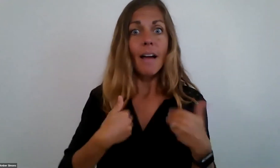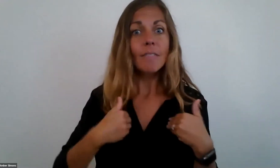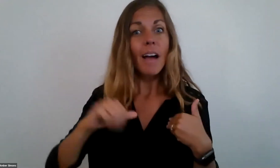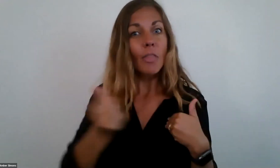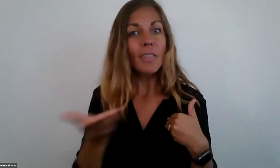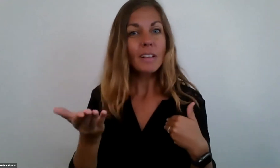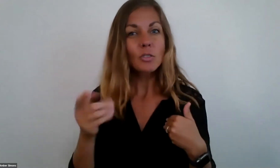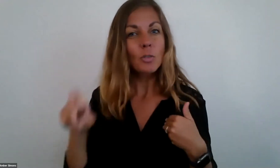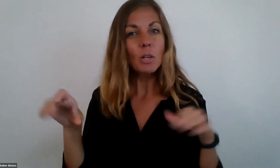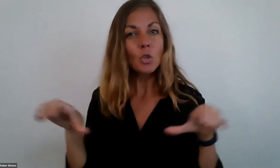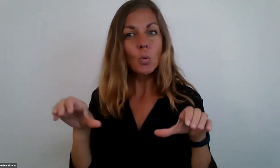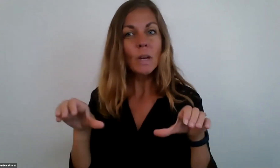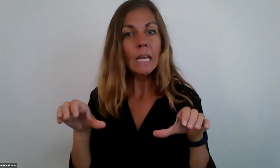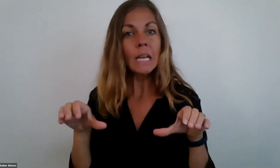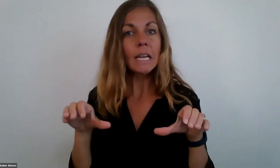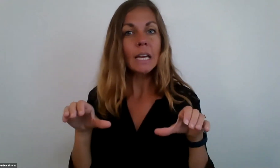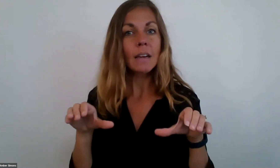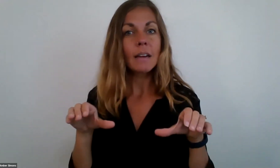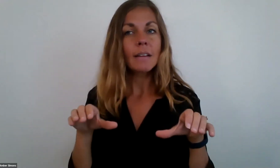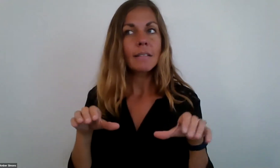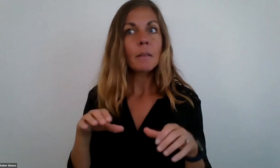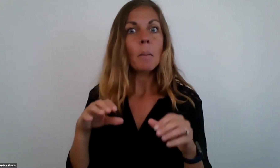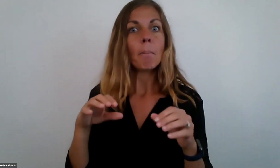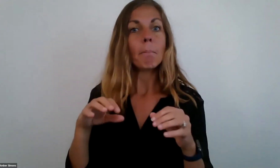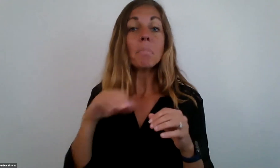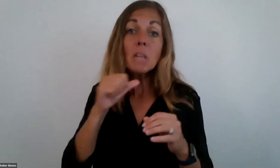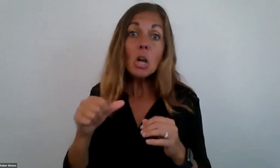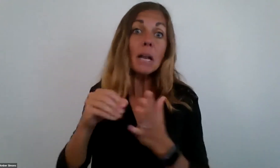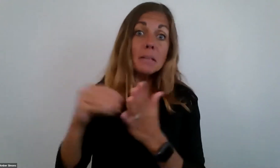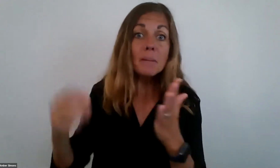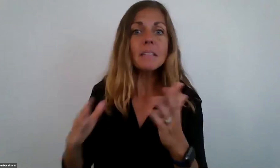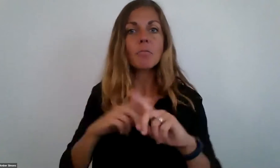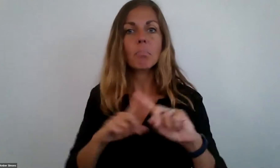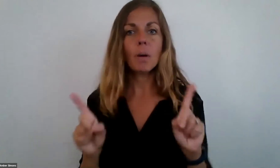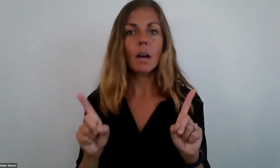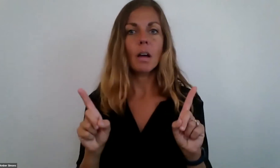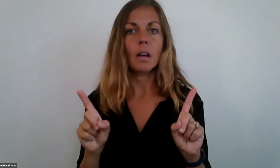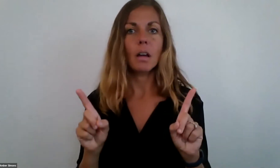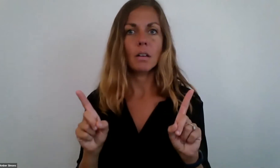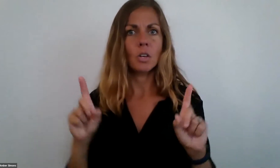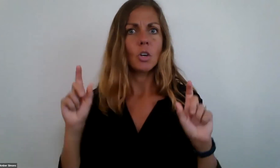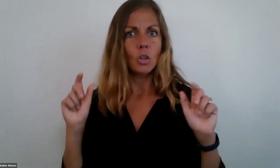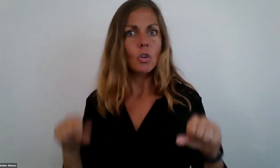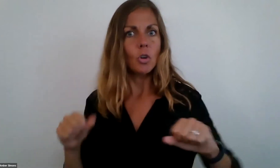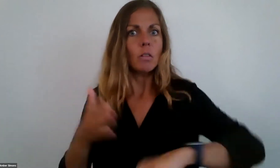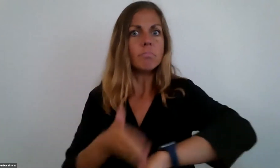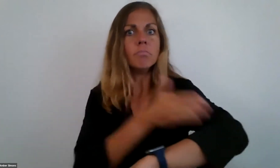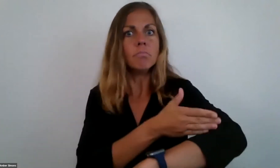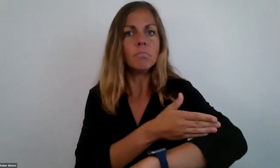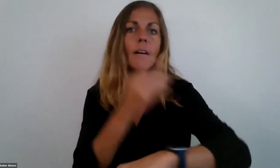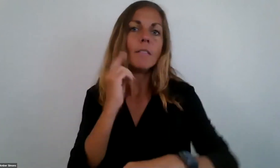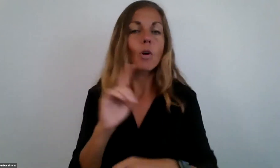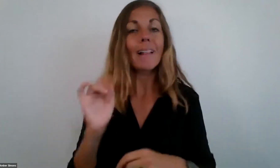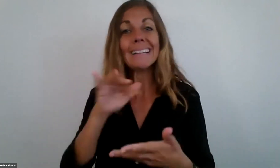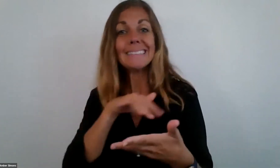be doing that don't necessarily cost a lot of money, but that will make can make a difference for their study guides